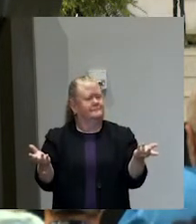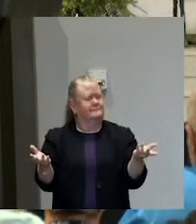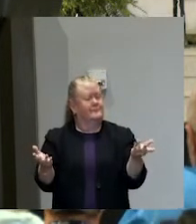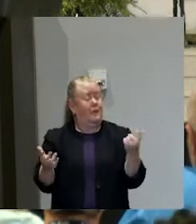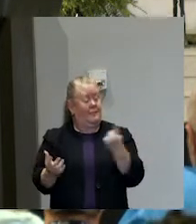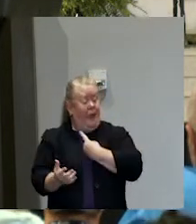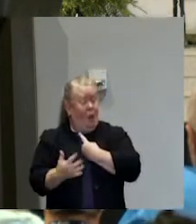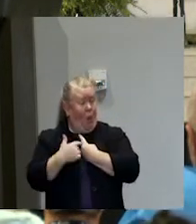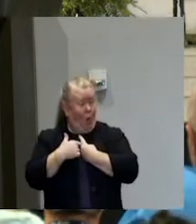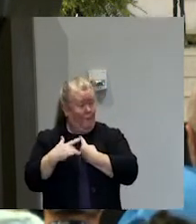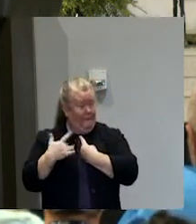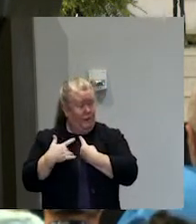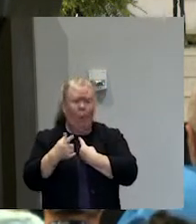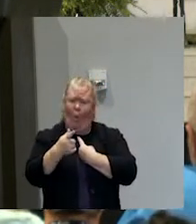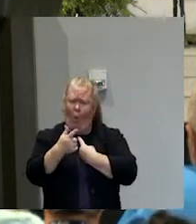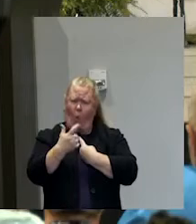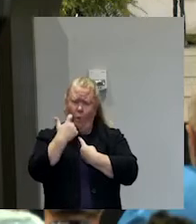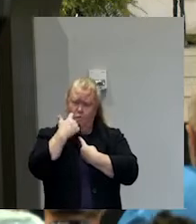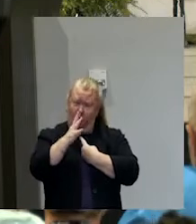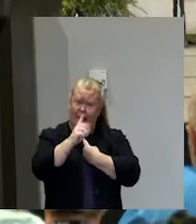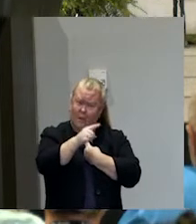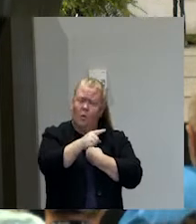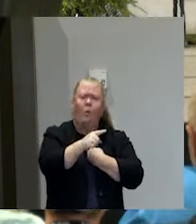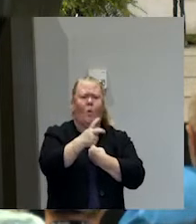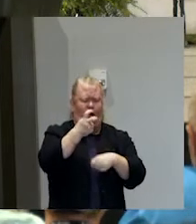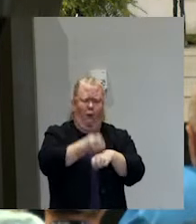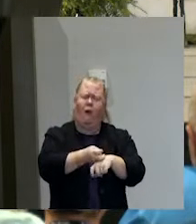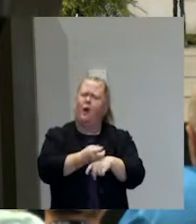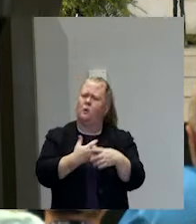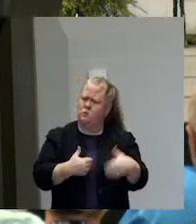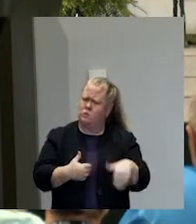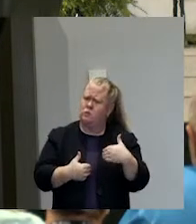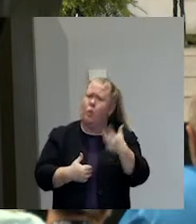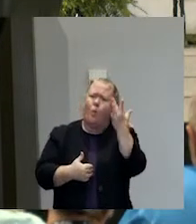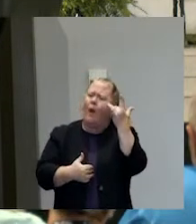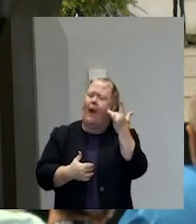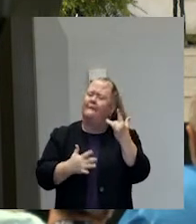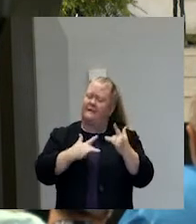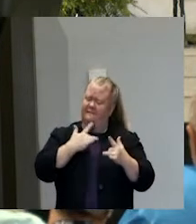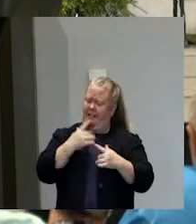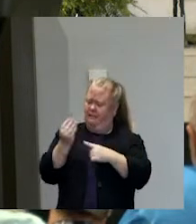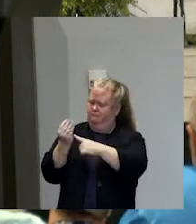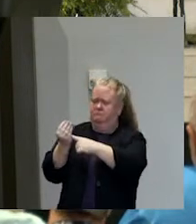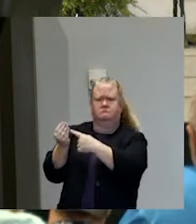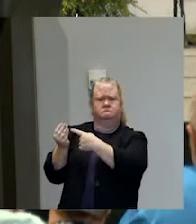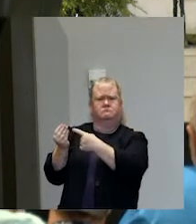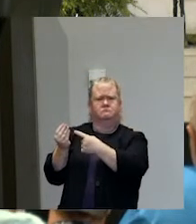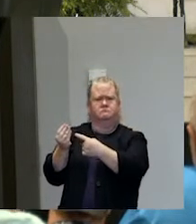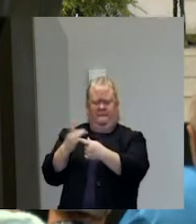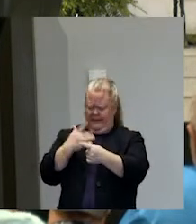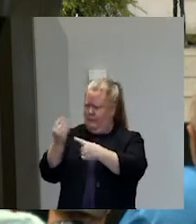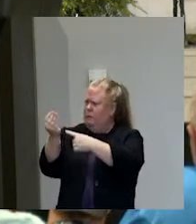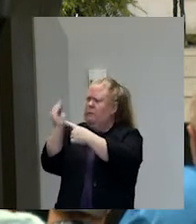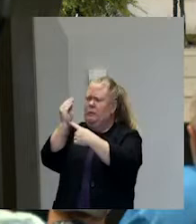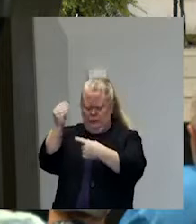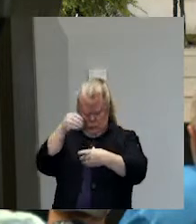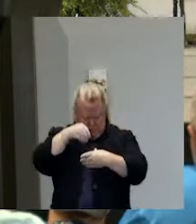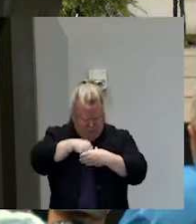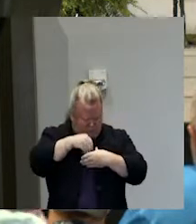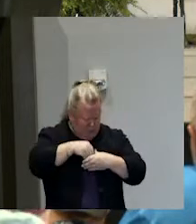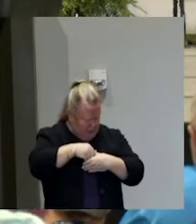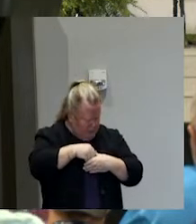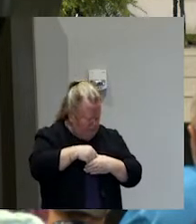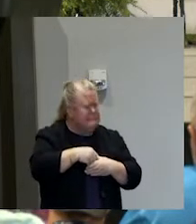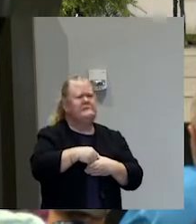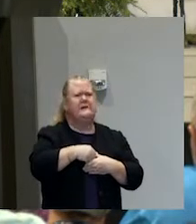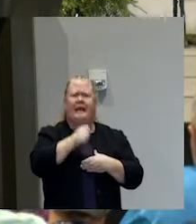is such a hard thing to feel alone, because it's just a feeling. It's a feeling that exists if you feel it, and it doesn't exist if